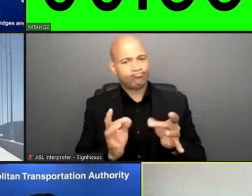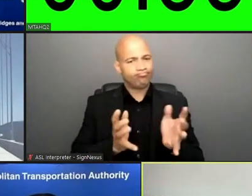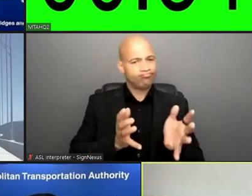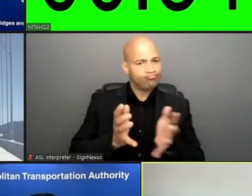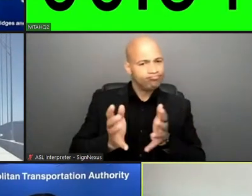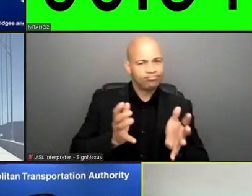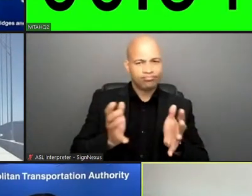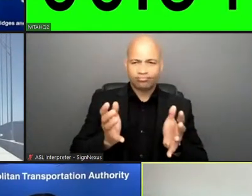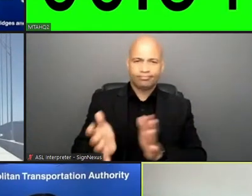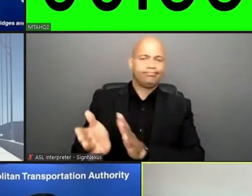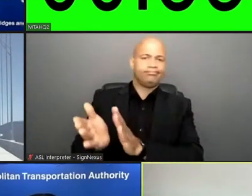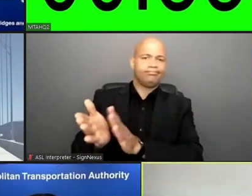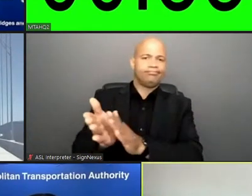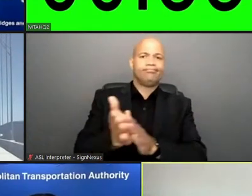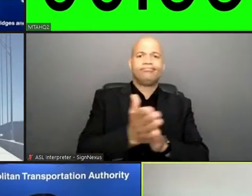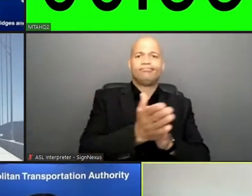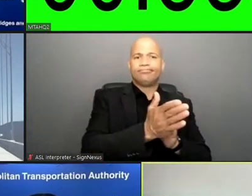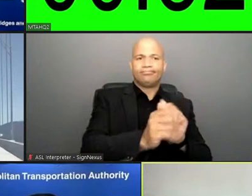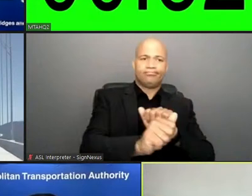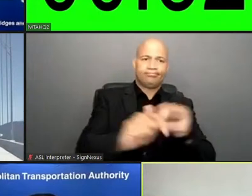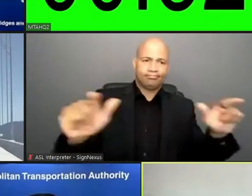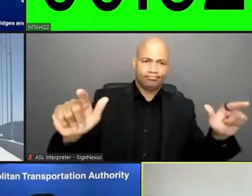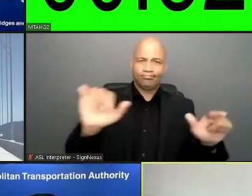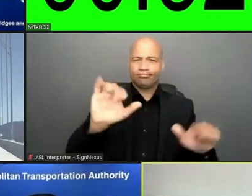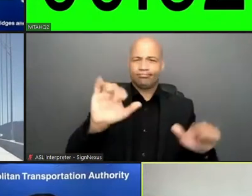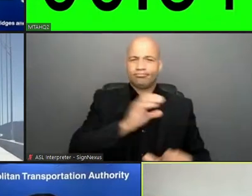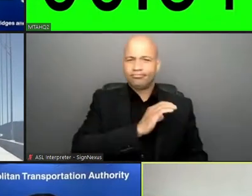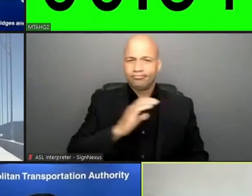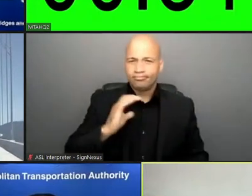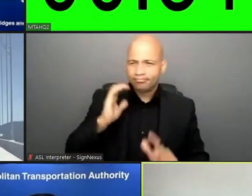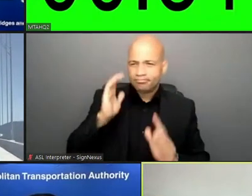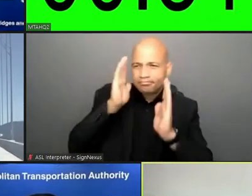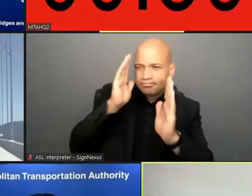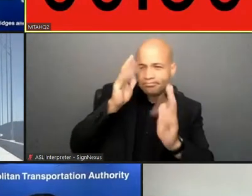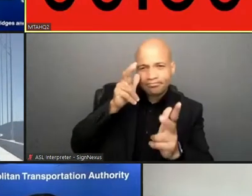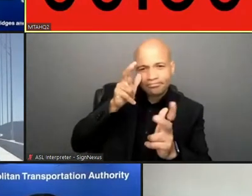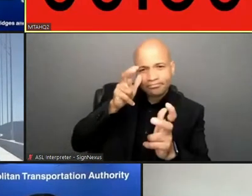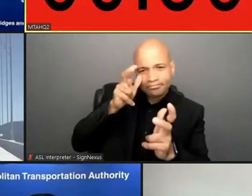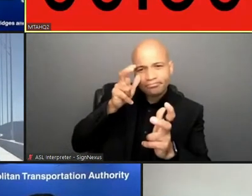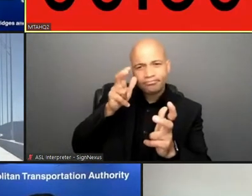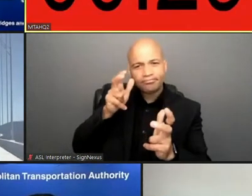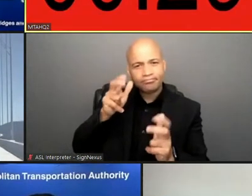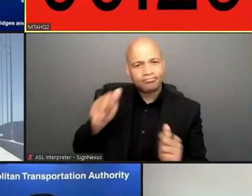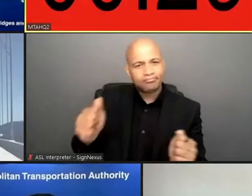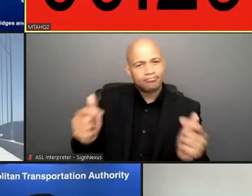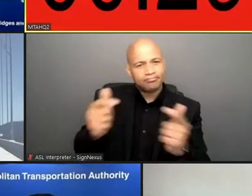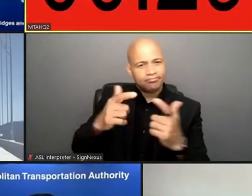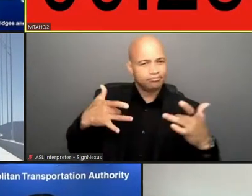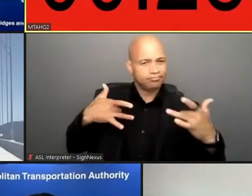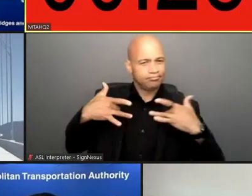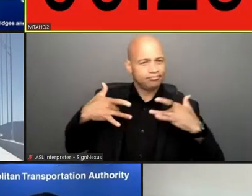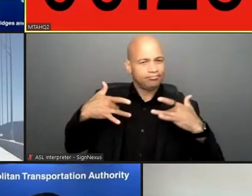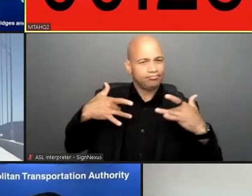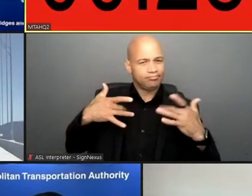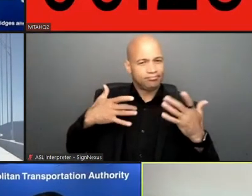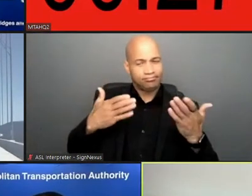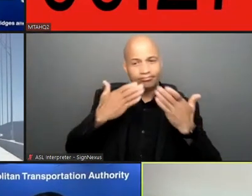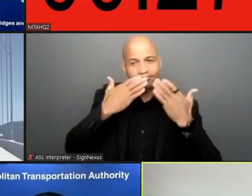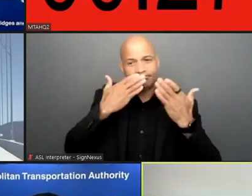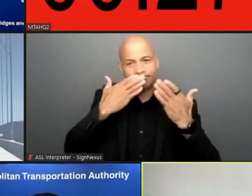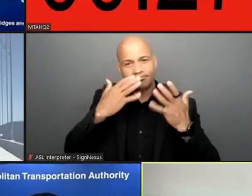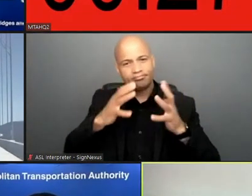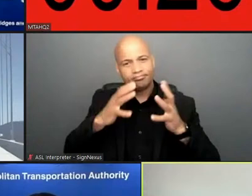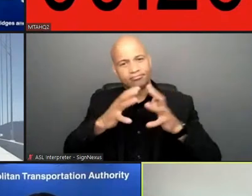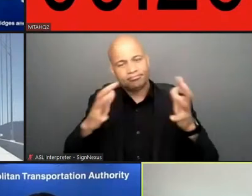all of them as well as the committee for for paying attention and listening to uh all their concerns in the great New York